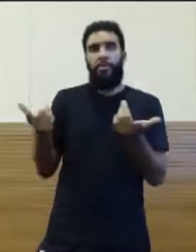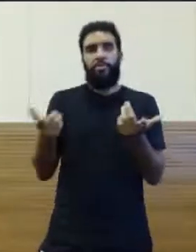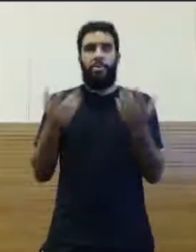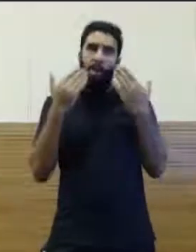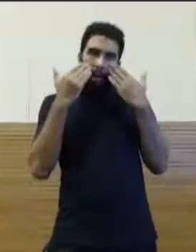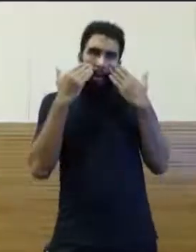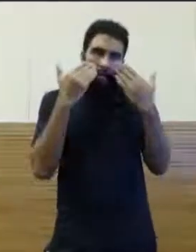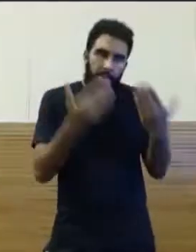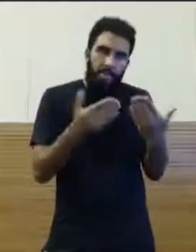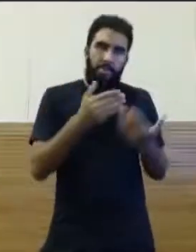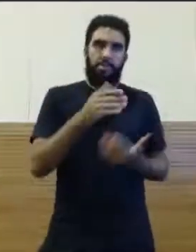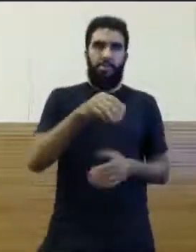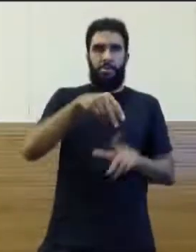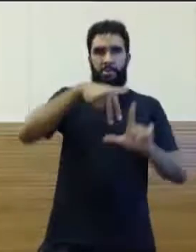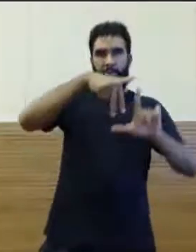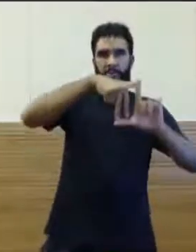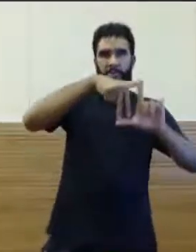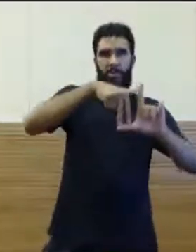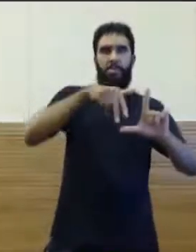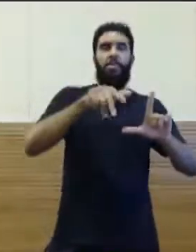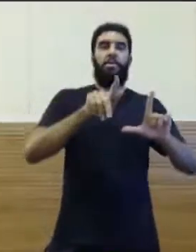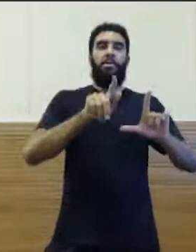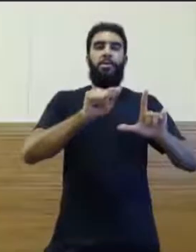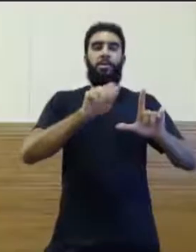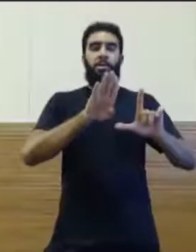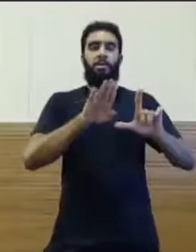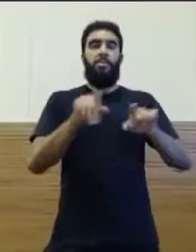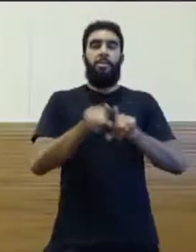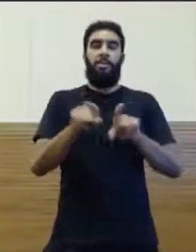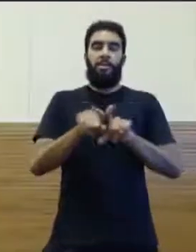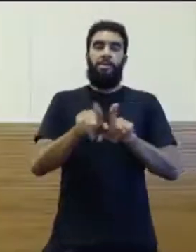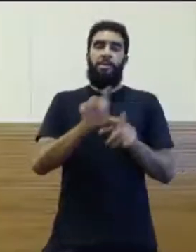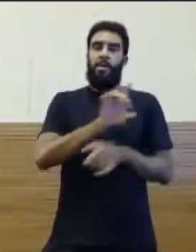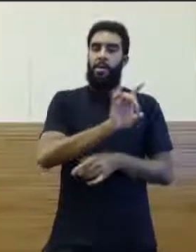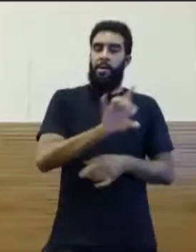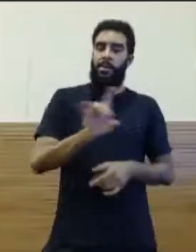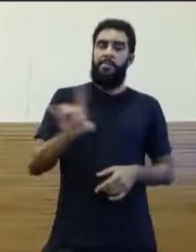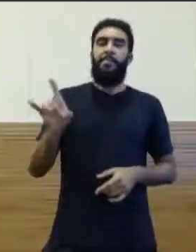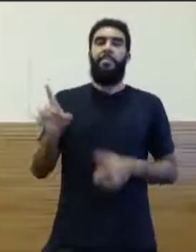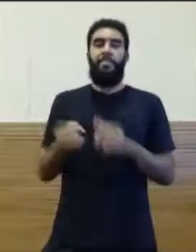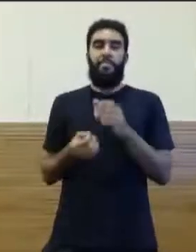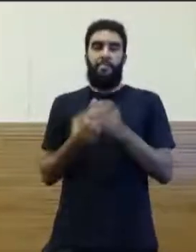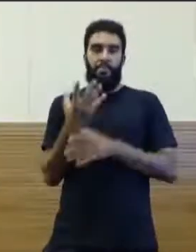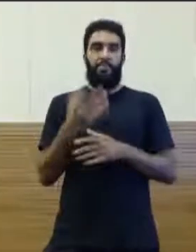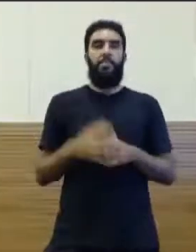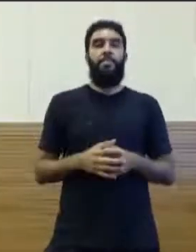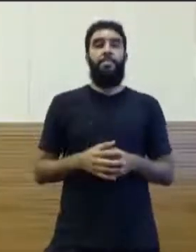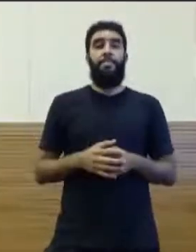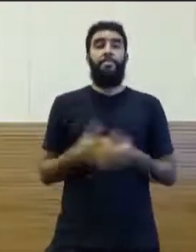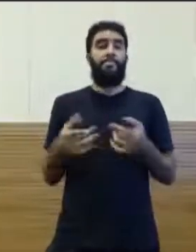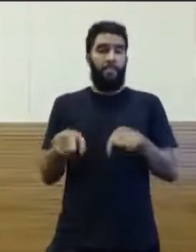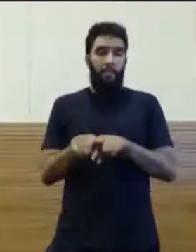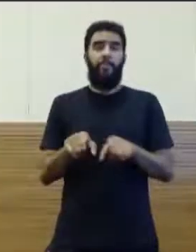a presentation video, and the characters. These last messages that we